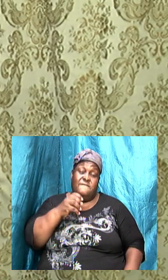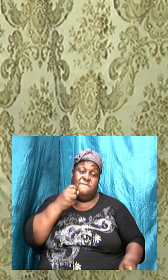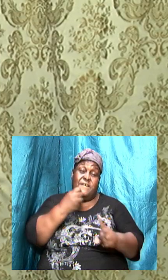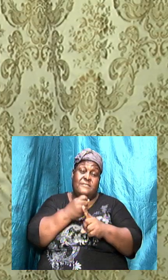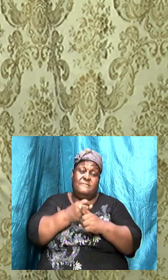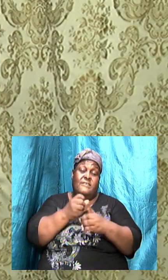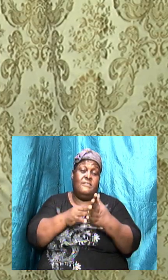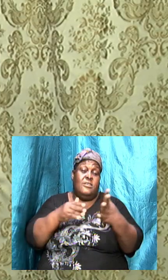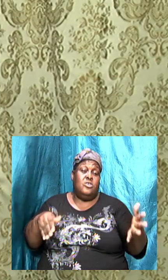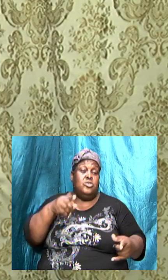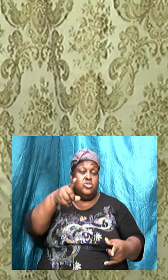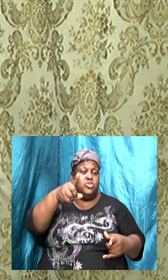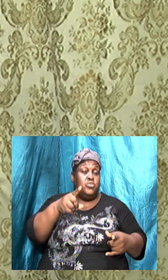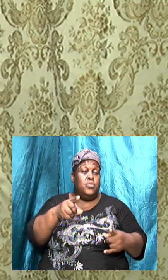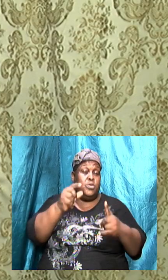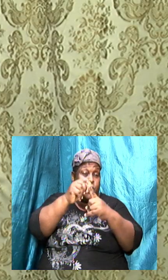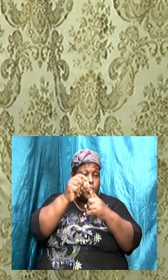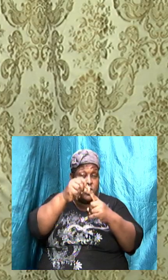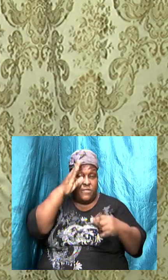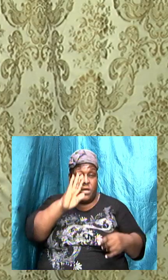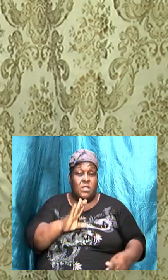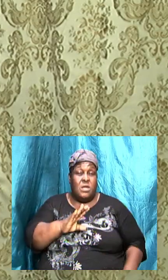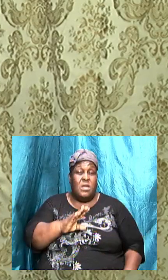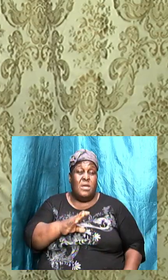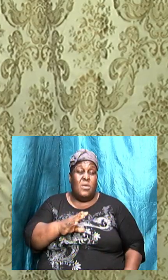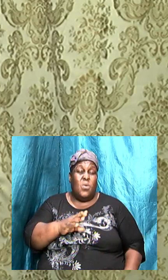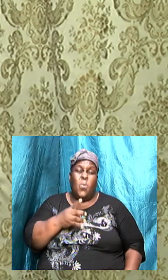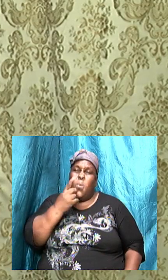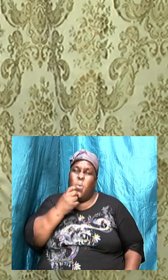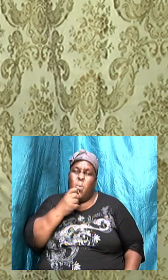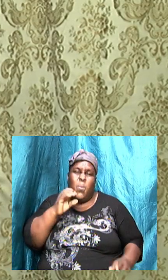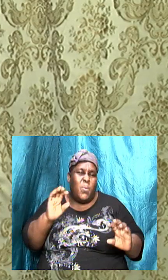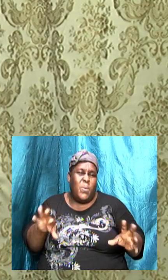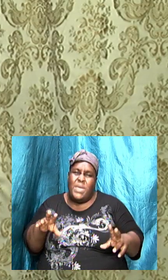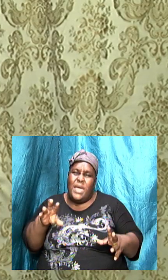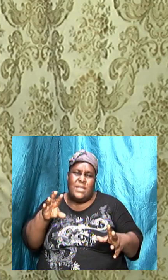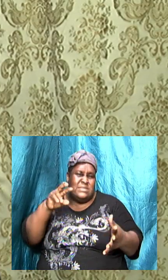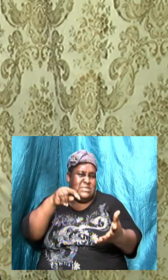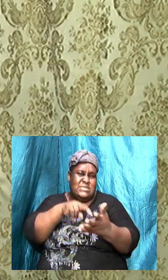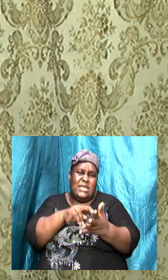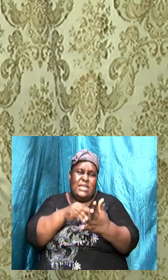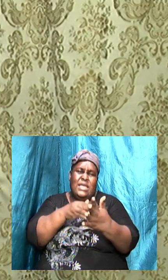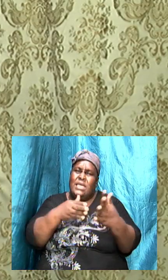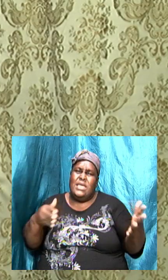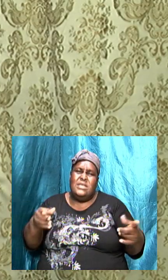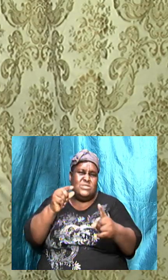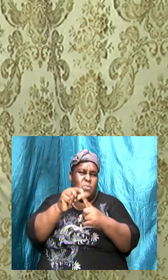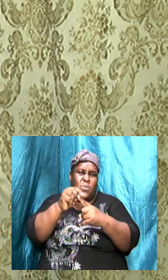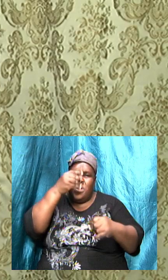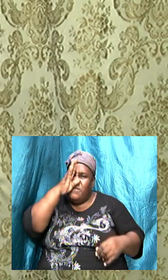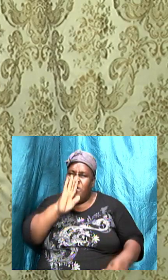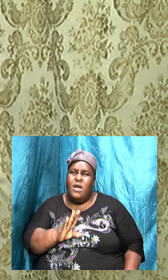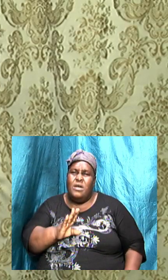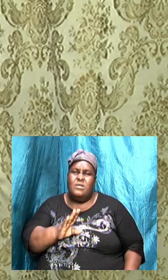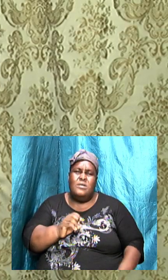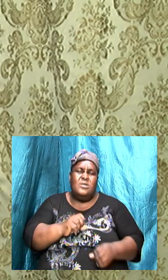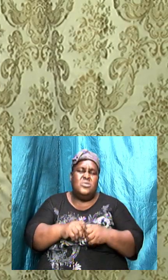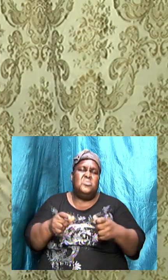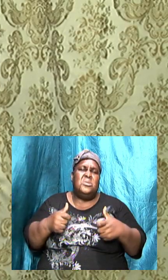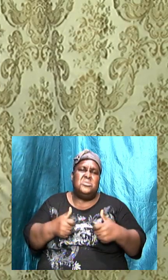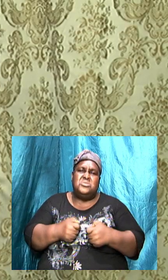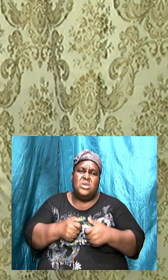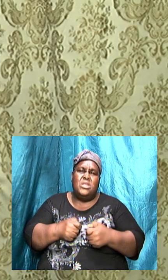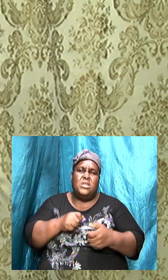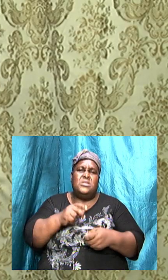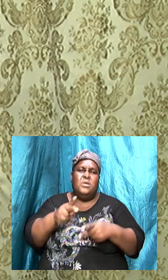want to know who can stand against the word of Almighty God. And so I challenge the saints of the Most High